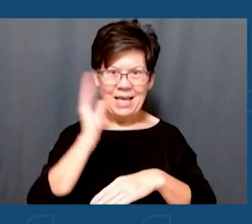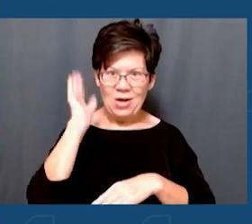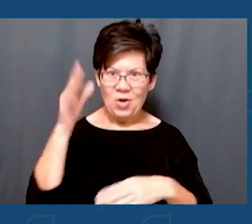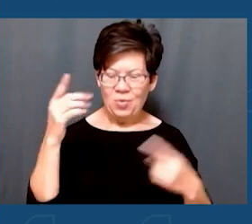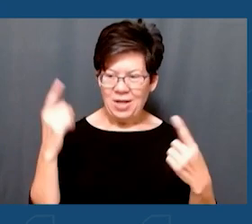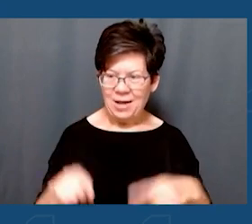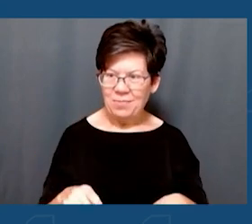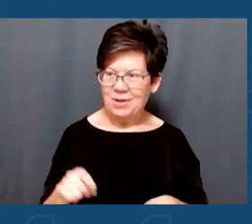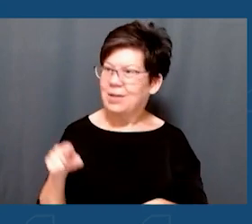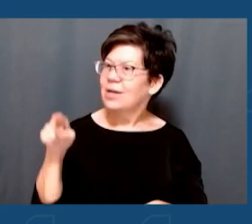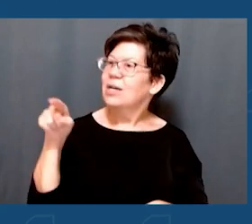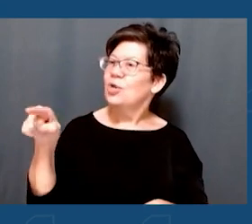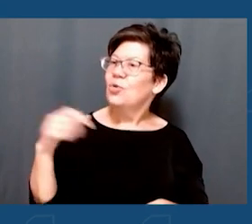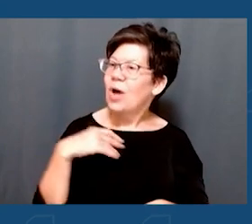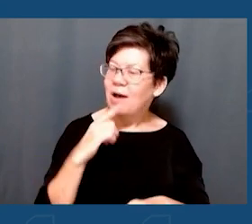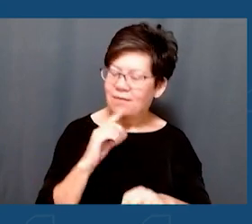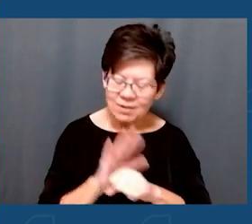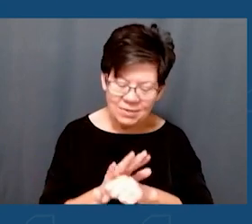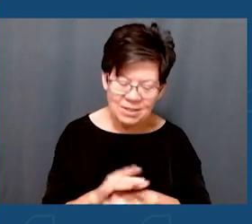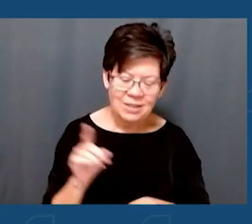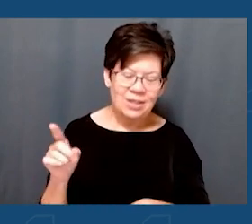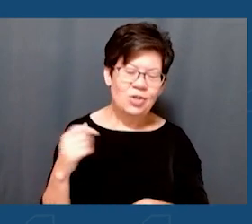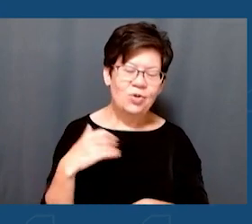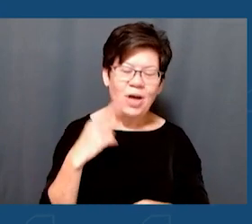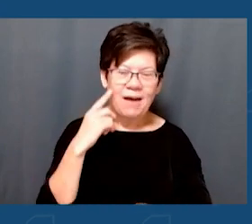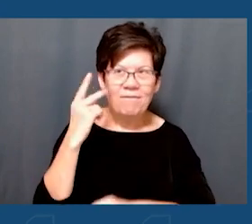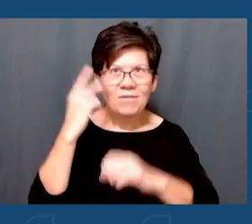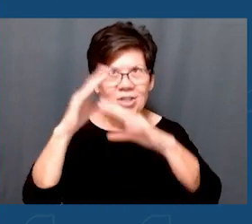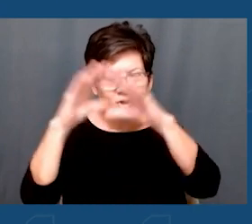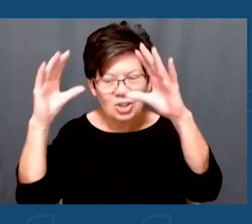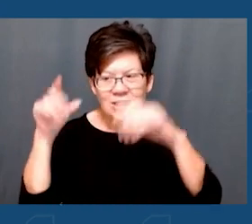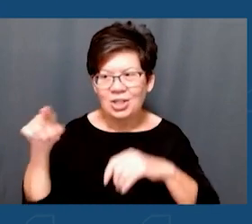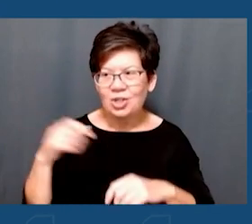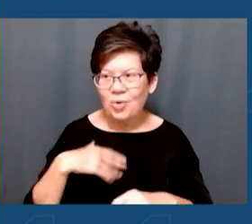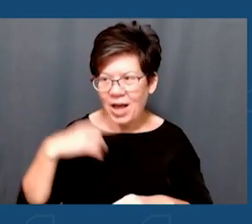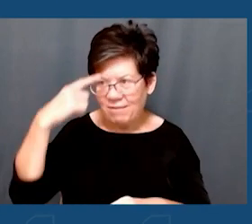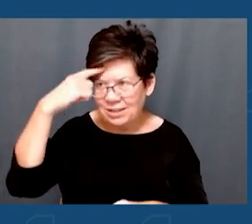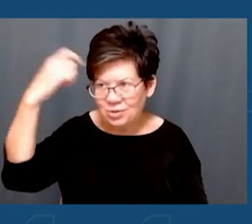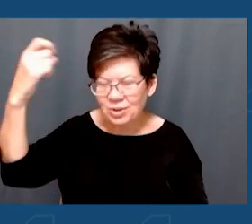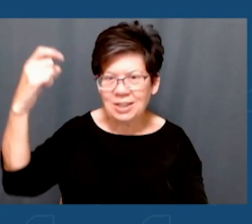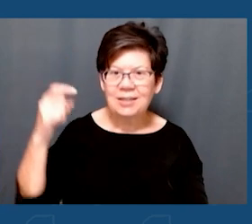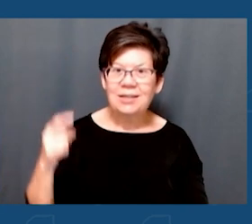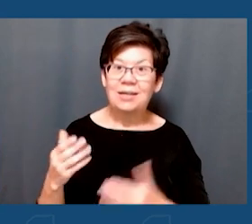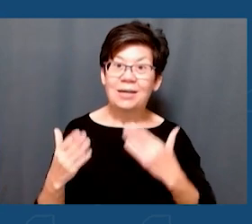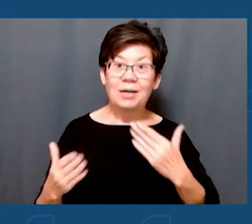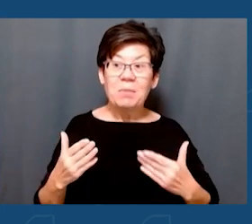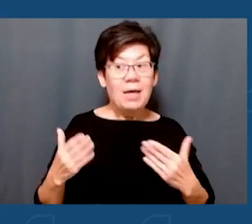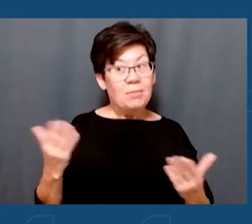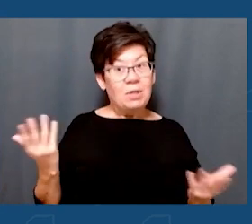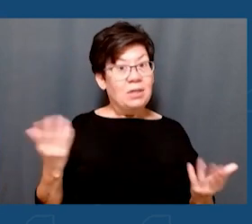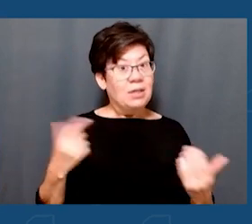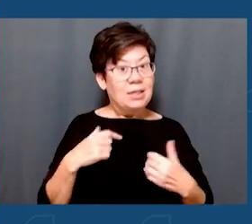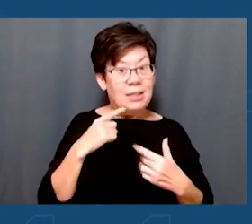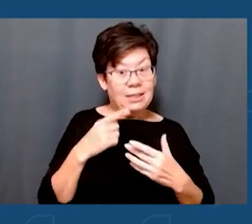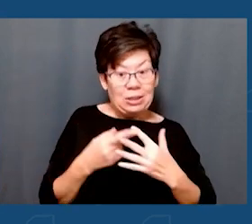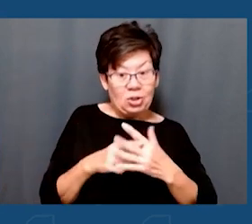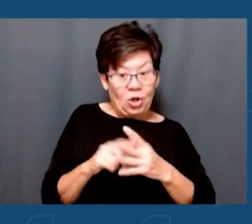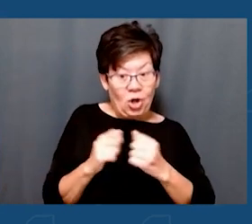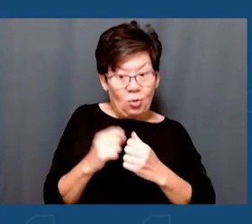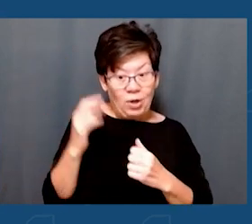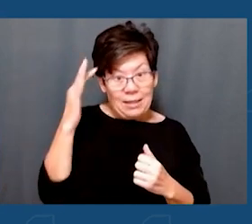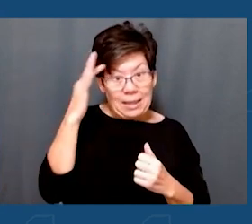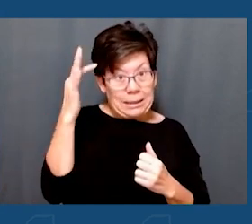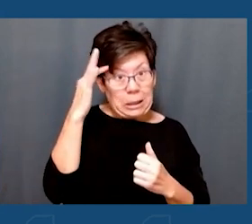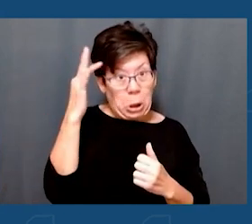you have the commitment, you have the vision, you have the dream, and maybe you didn't have more than a few nickels in the Hispanic